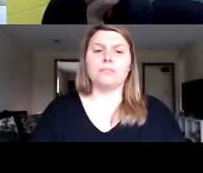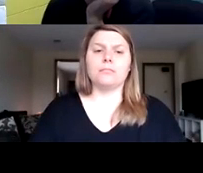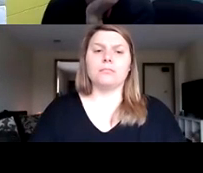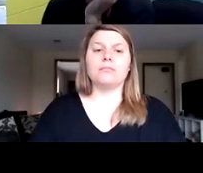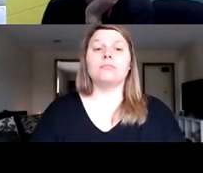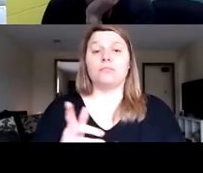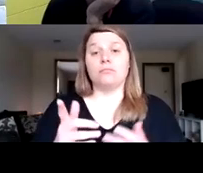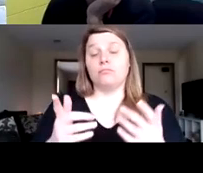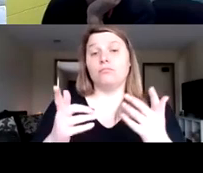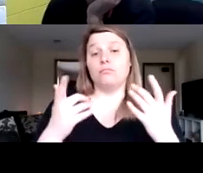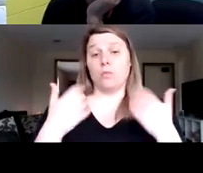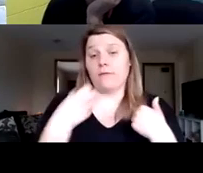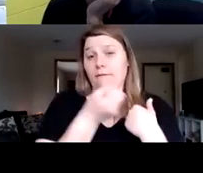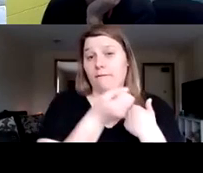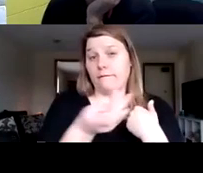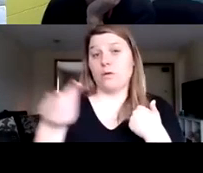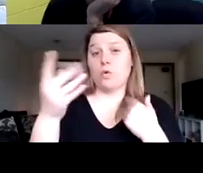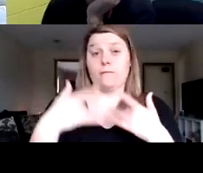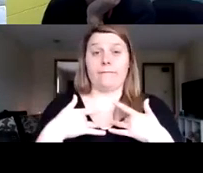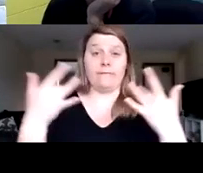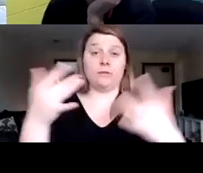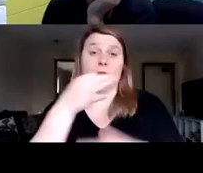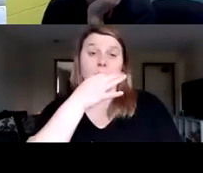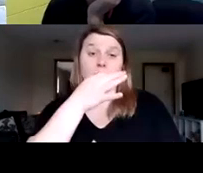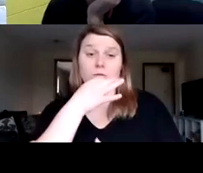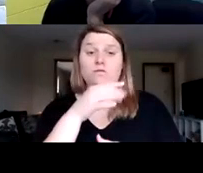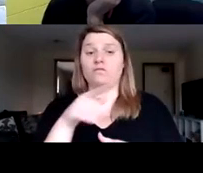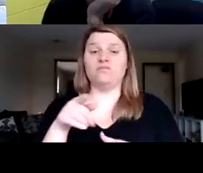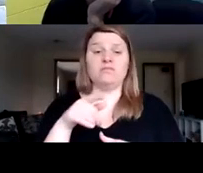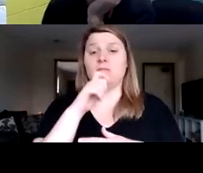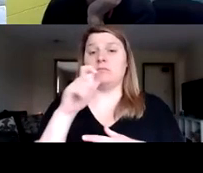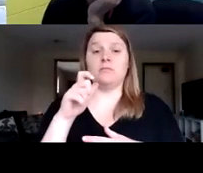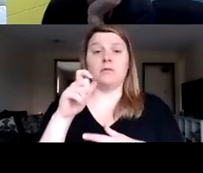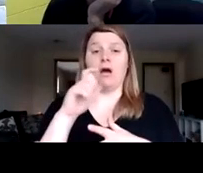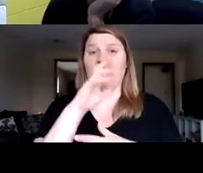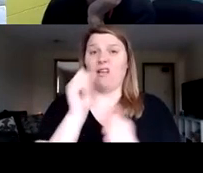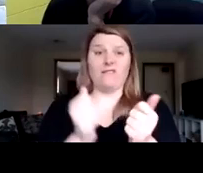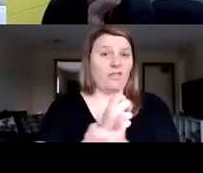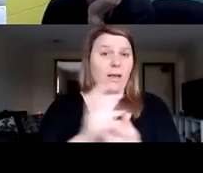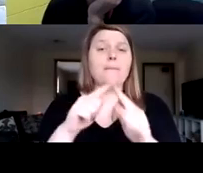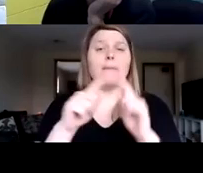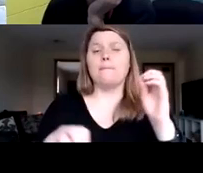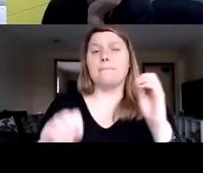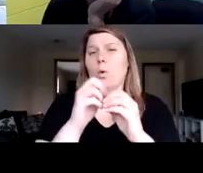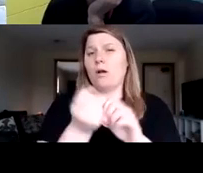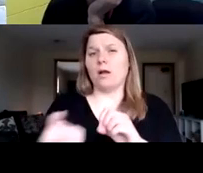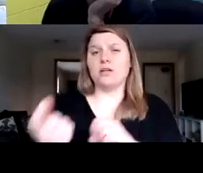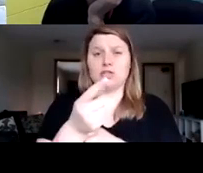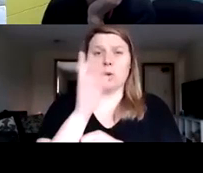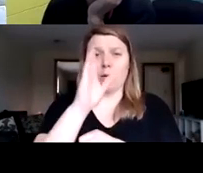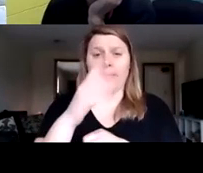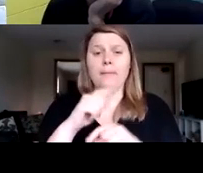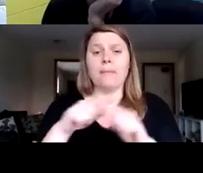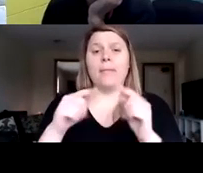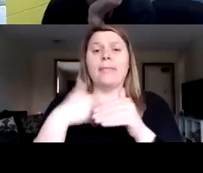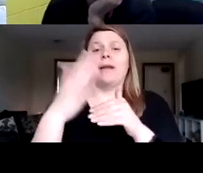We have a few upcoming events. These are not all inclusive. We have several more next year, but the next 4 events